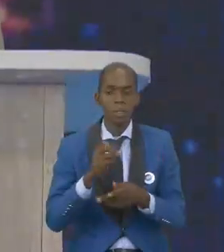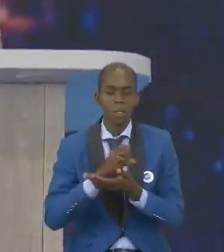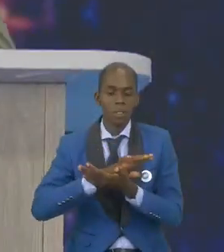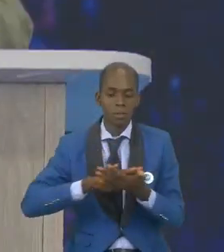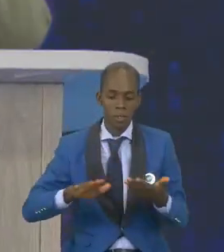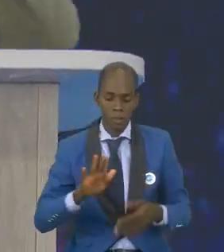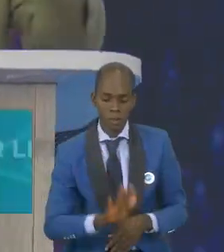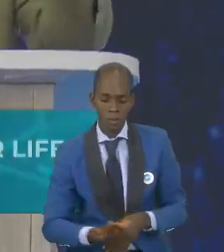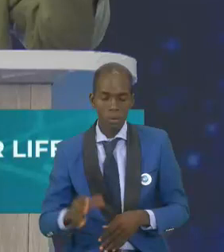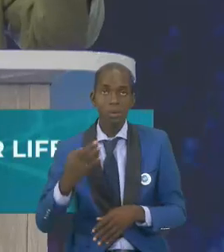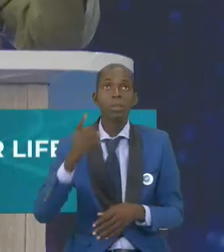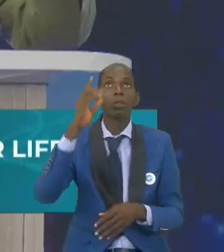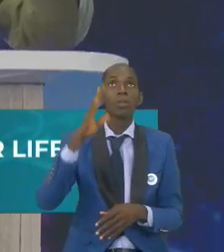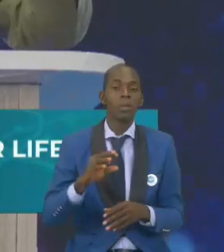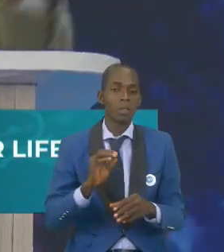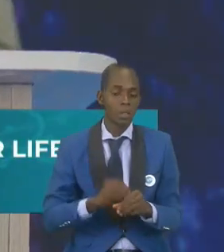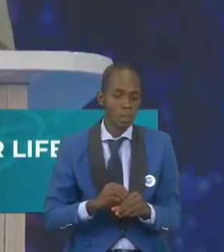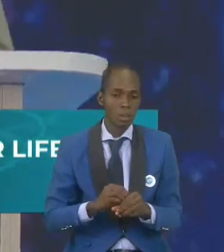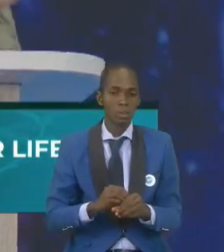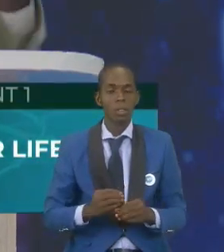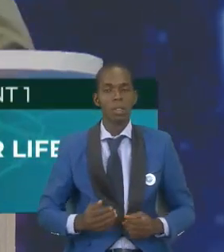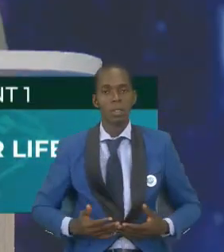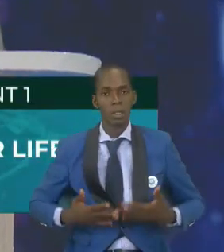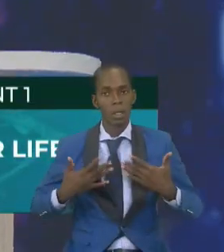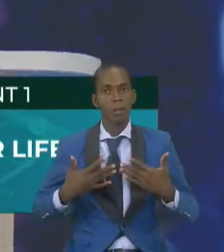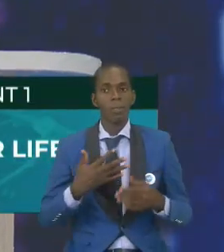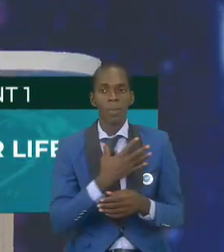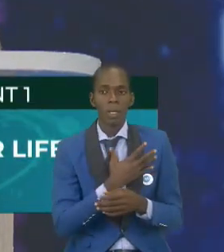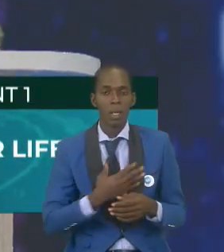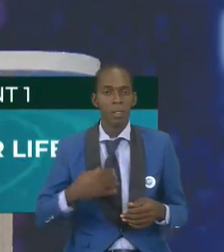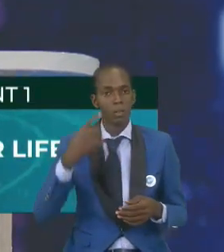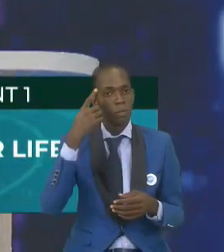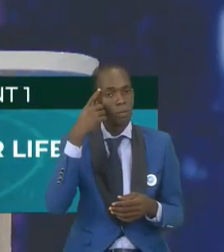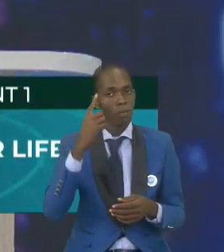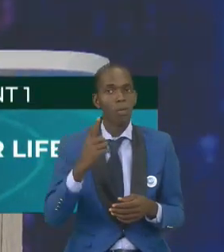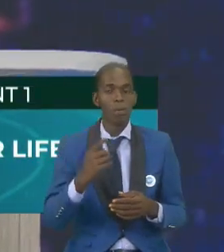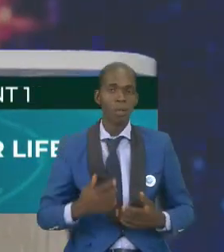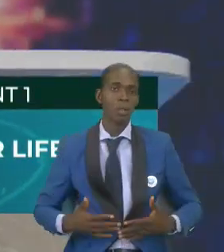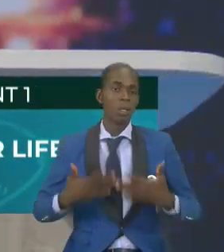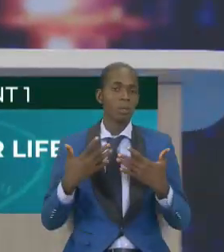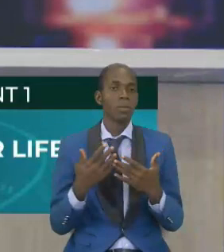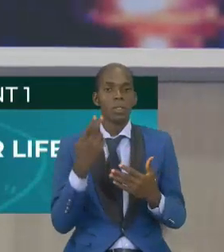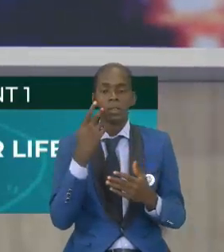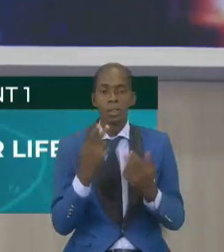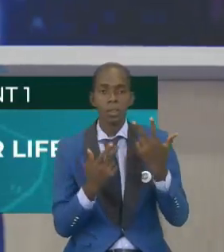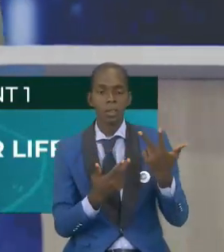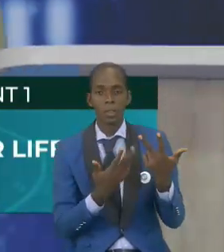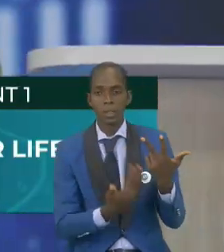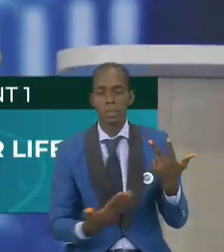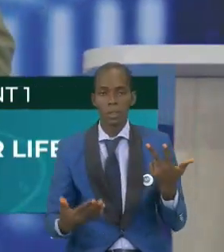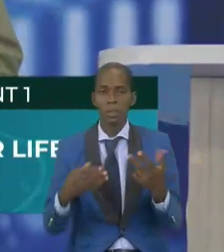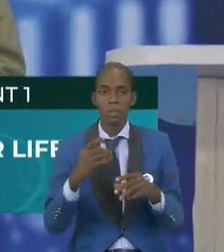children of God in life and for life. We're looking at three things here.